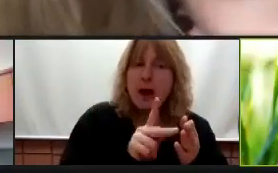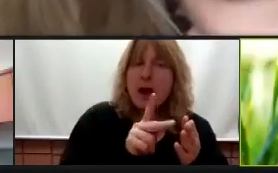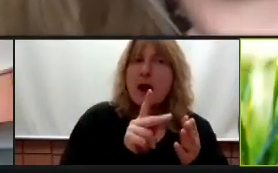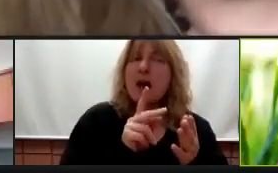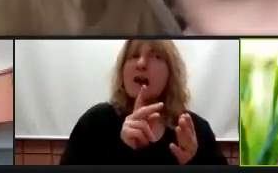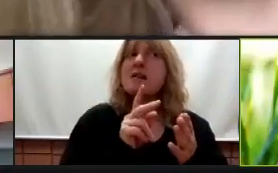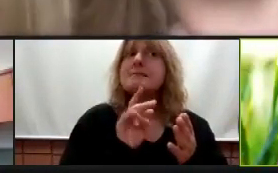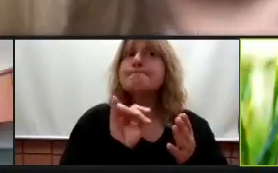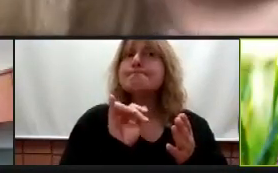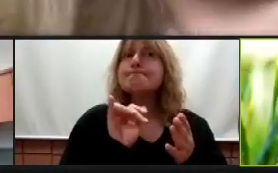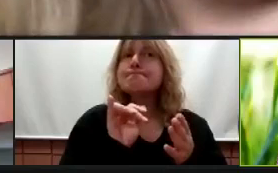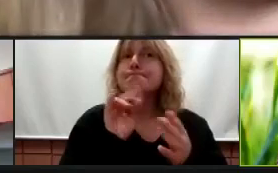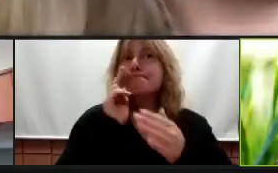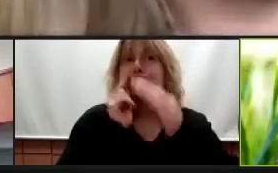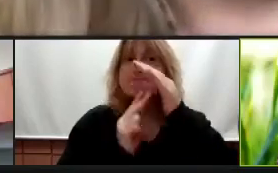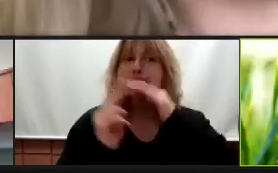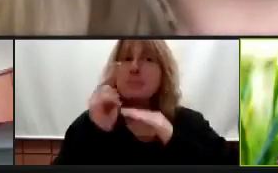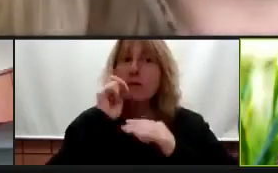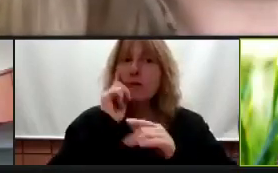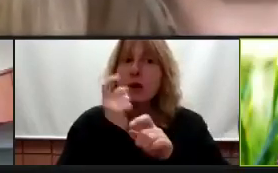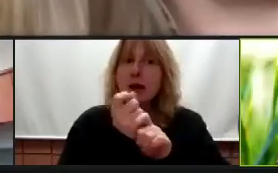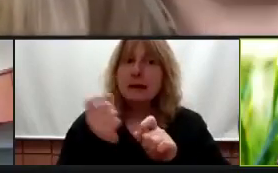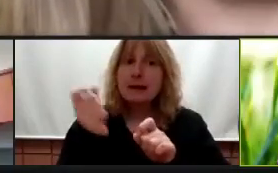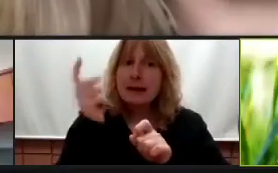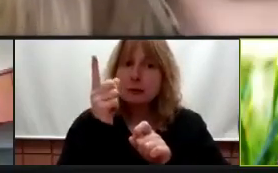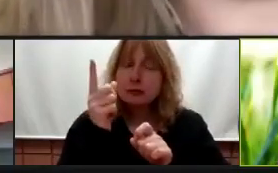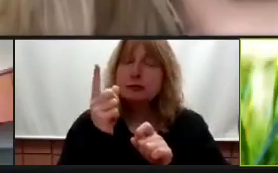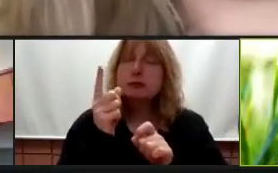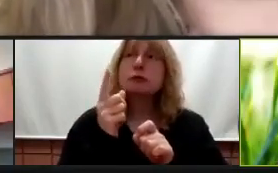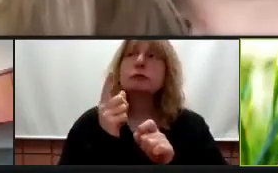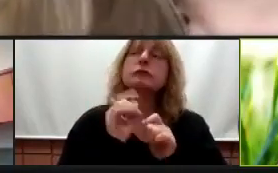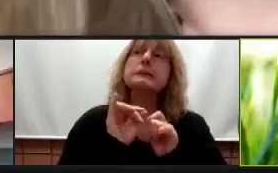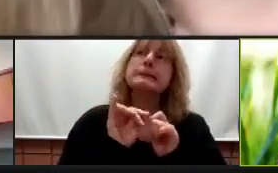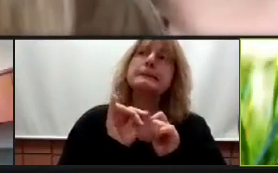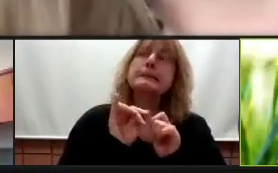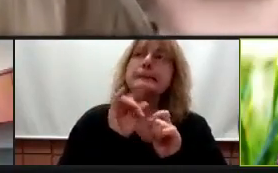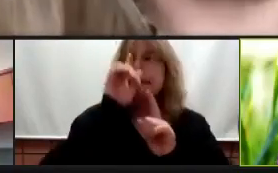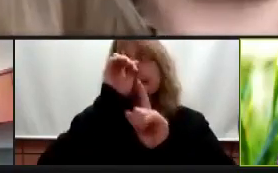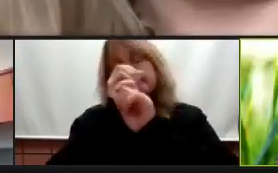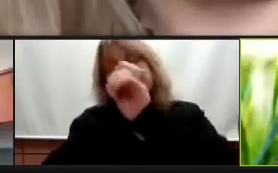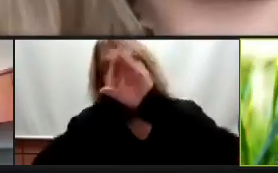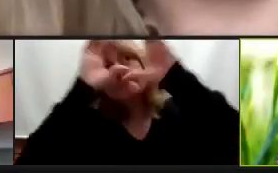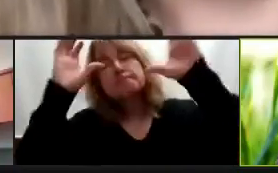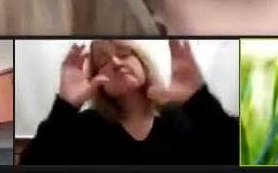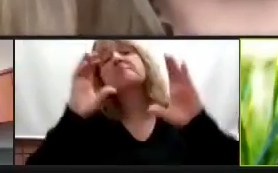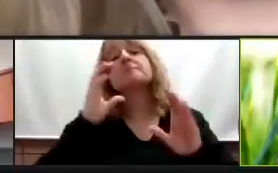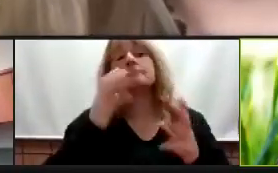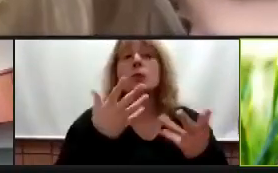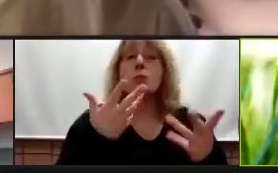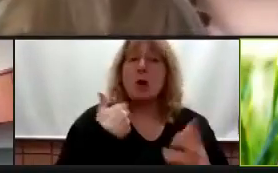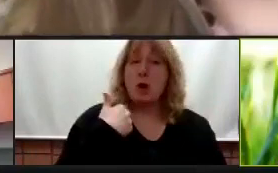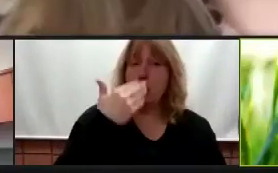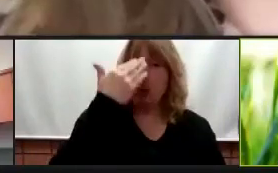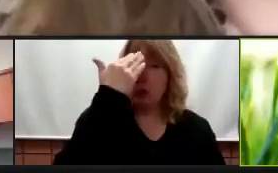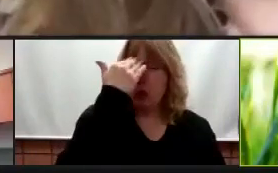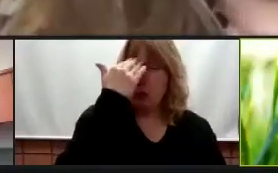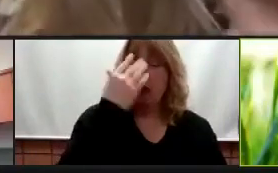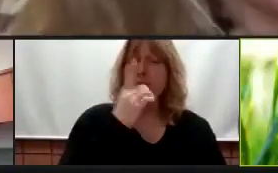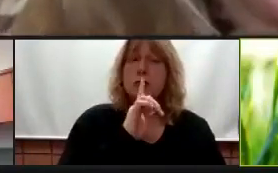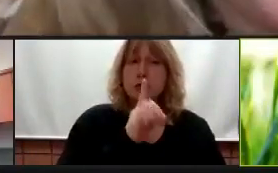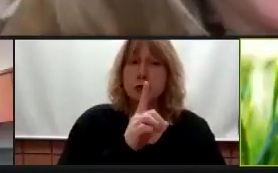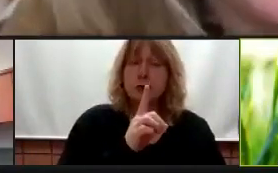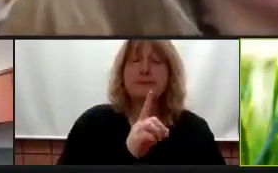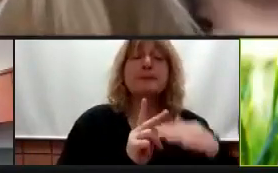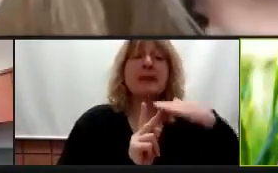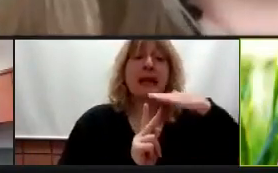is what I know for sure. One thing I know for sure is that in kindergarten, first grade, and